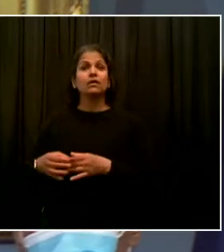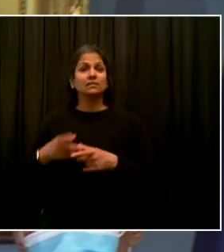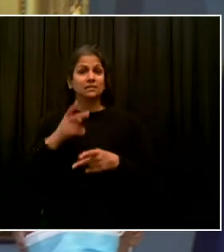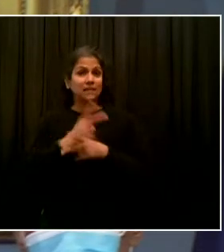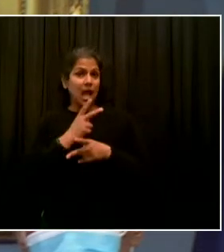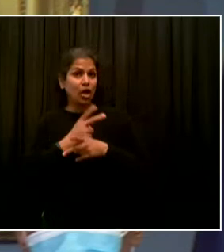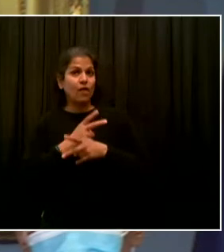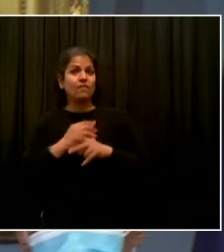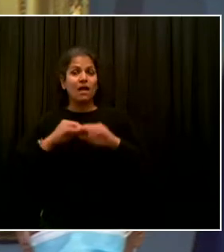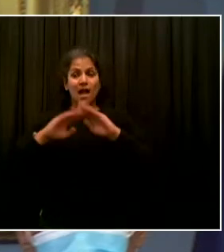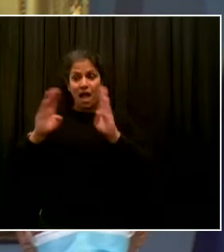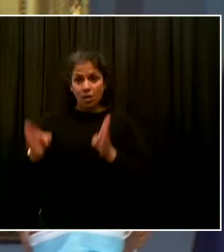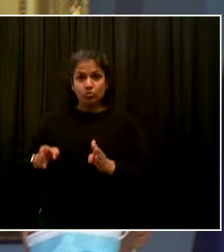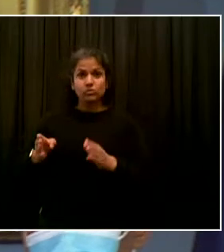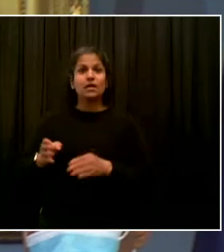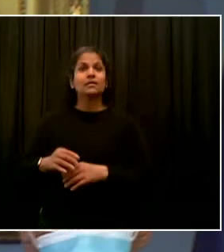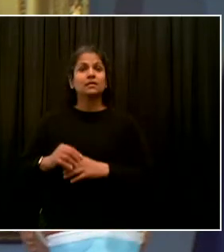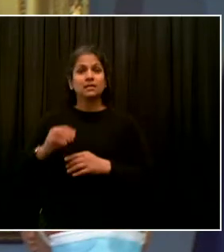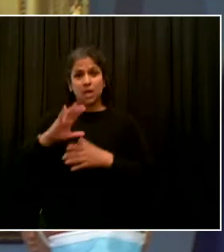safe.